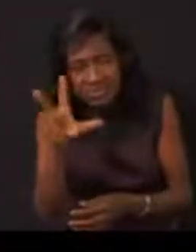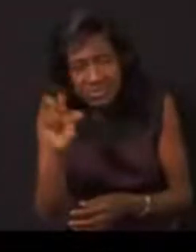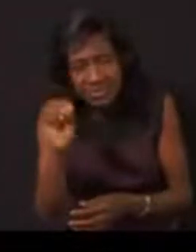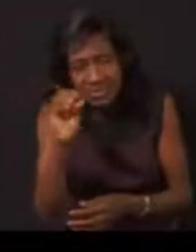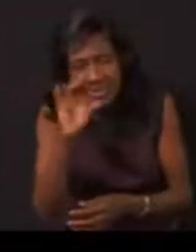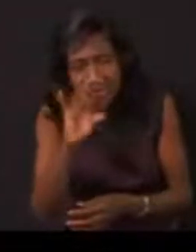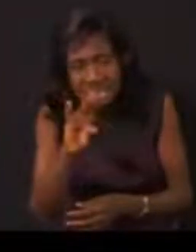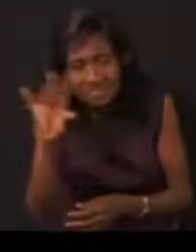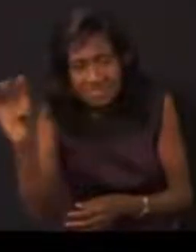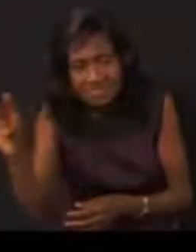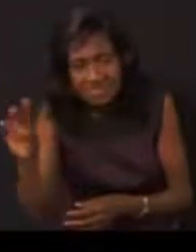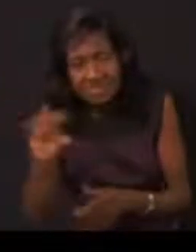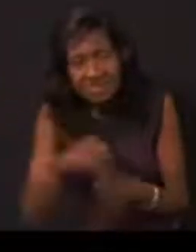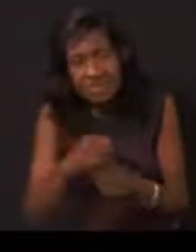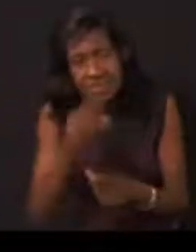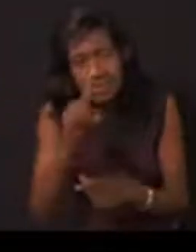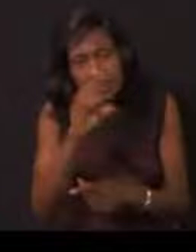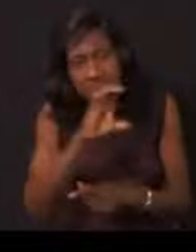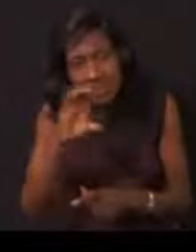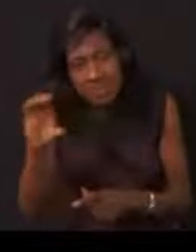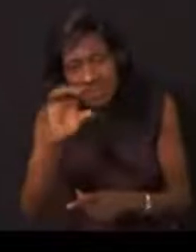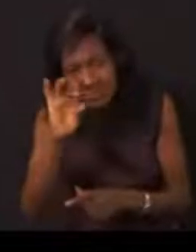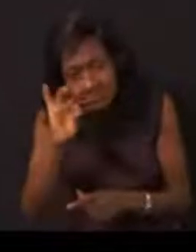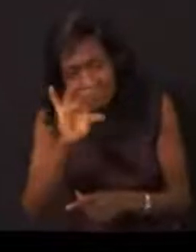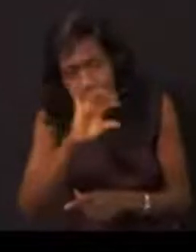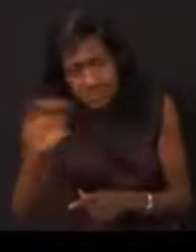947-3077 or